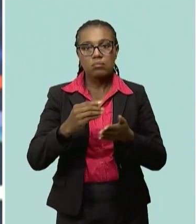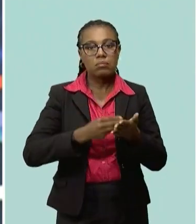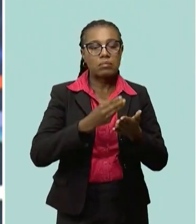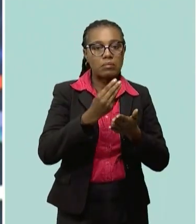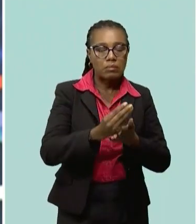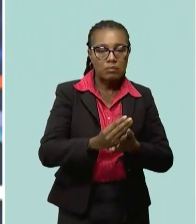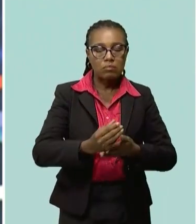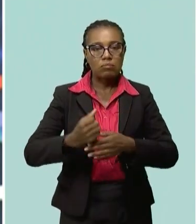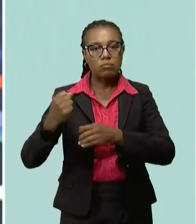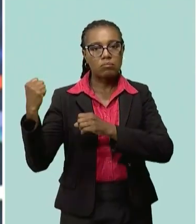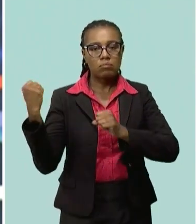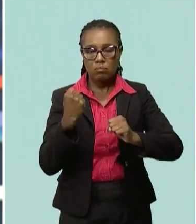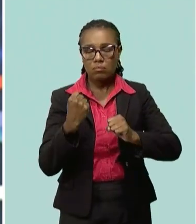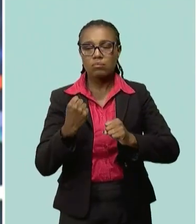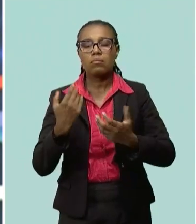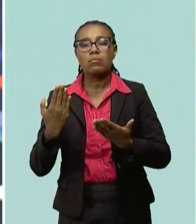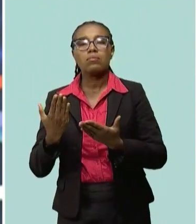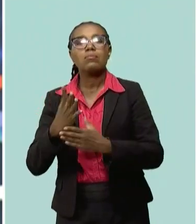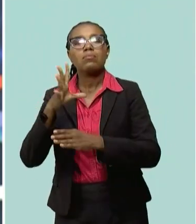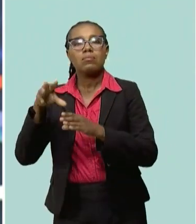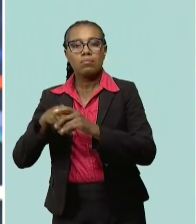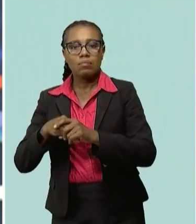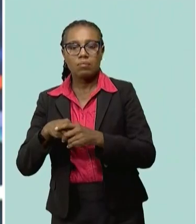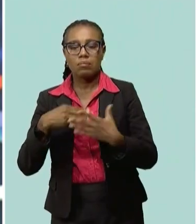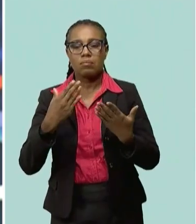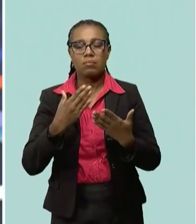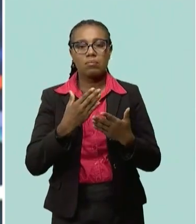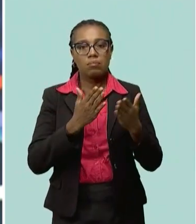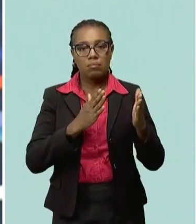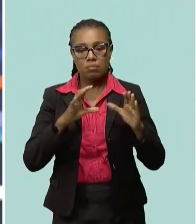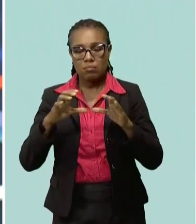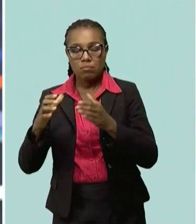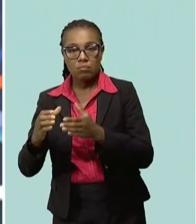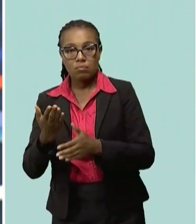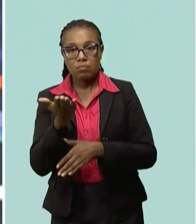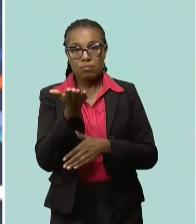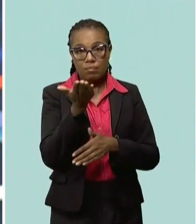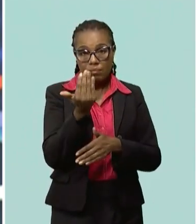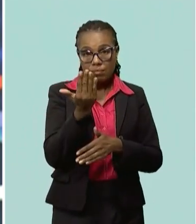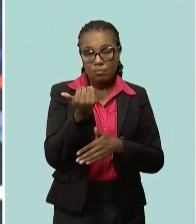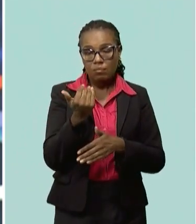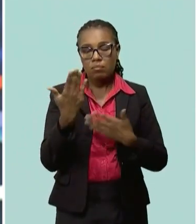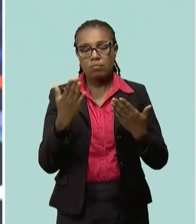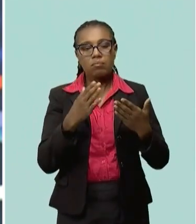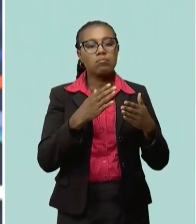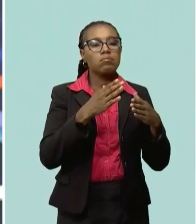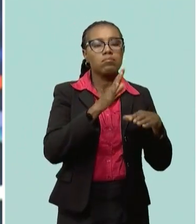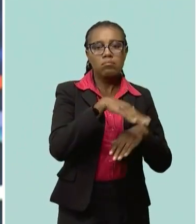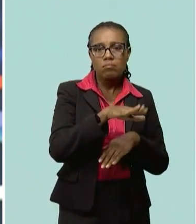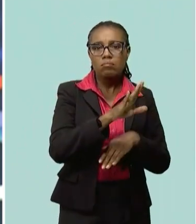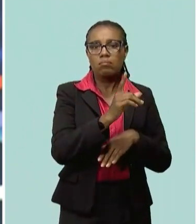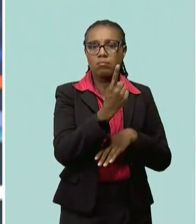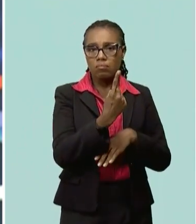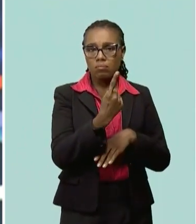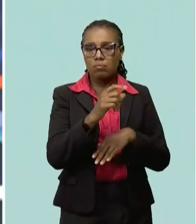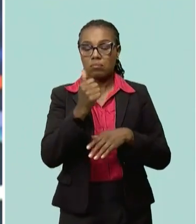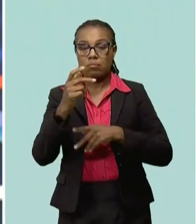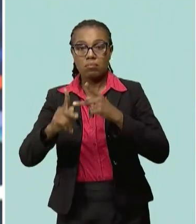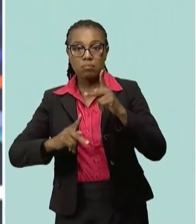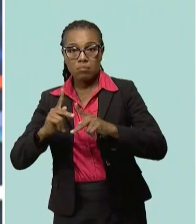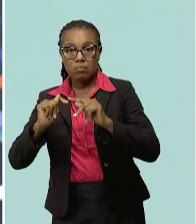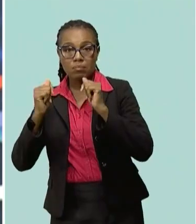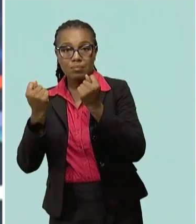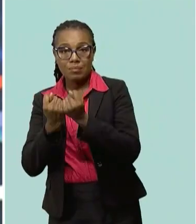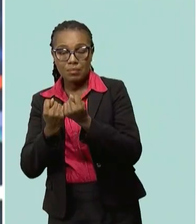resilient. He says 15 are being worked on in Phase 1 and the teams are out doing some reassessments because the rain has